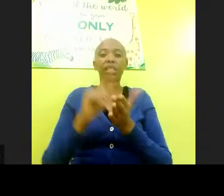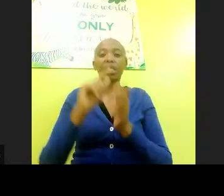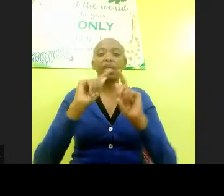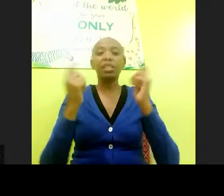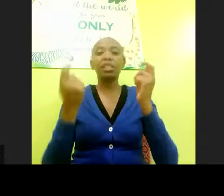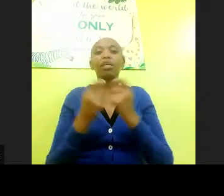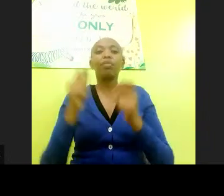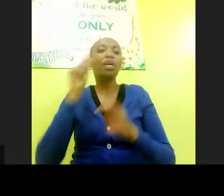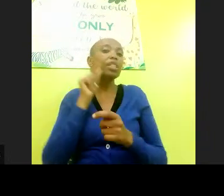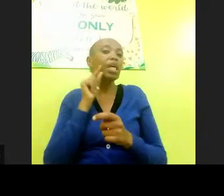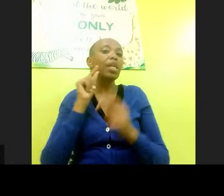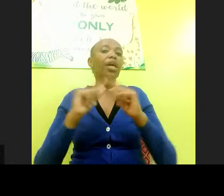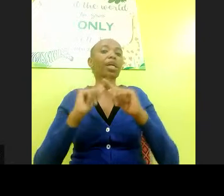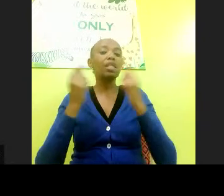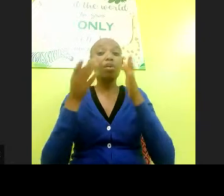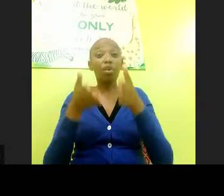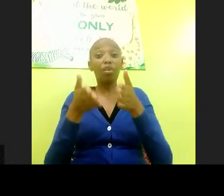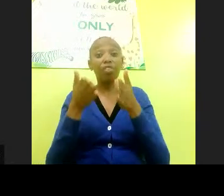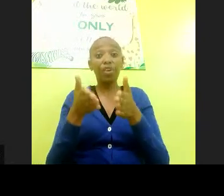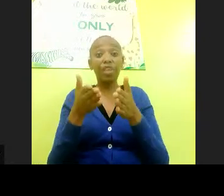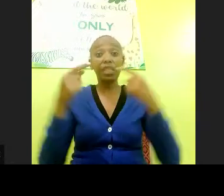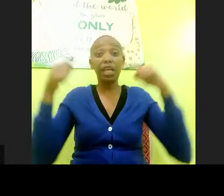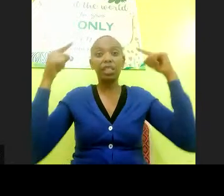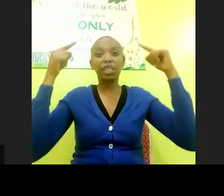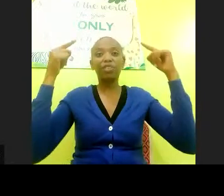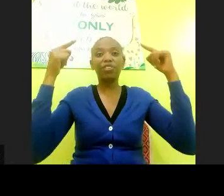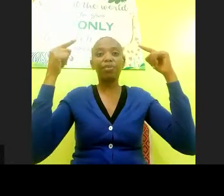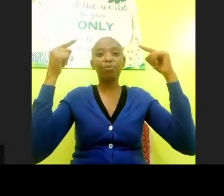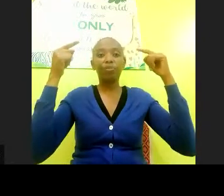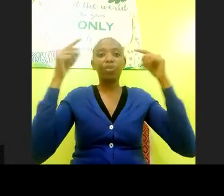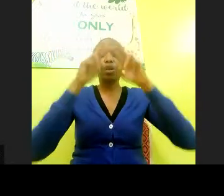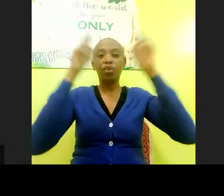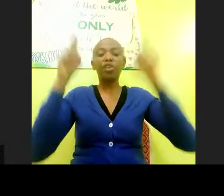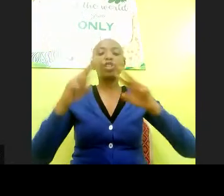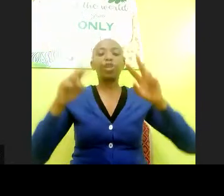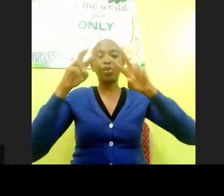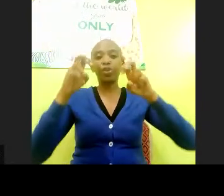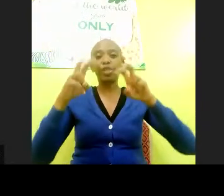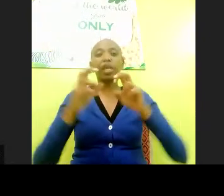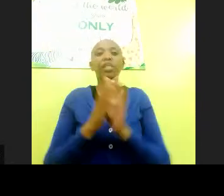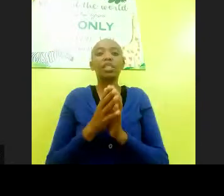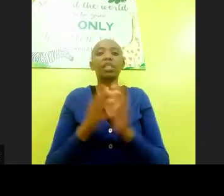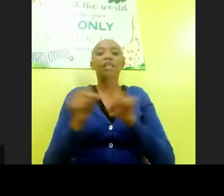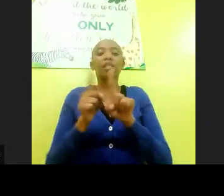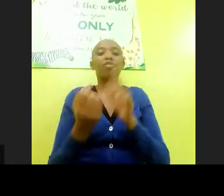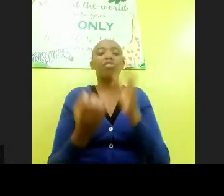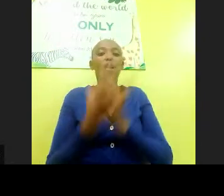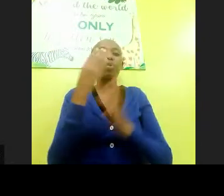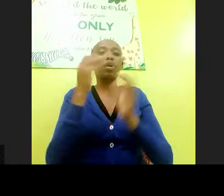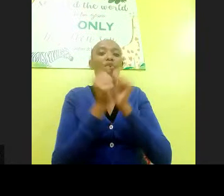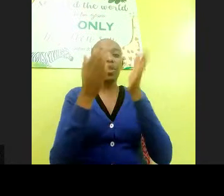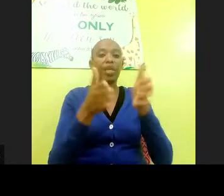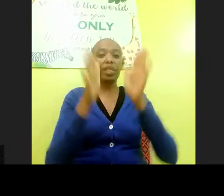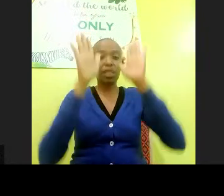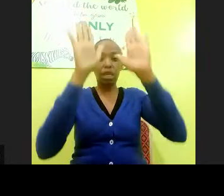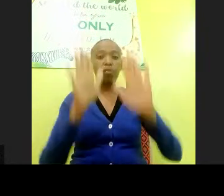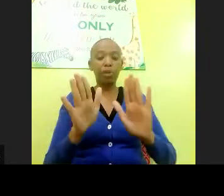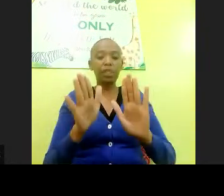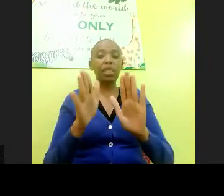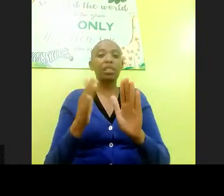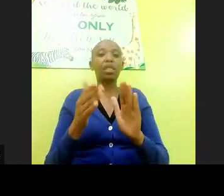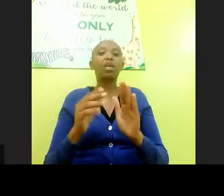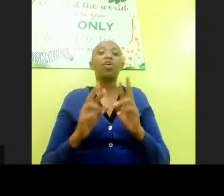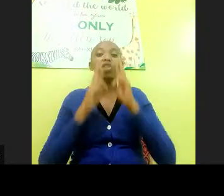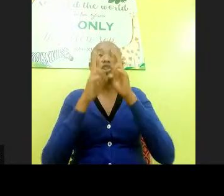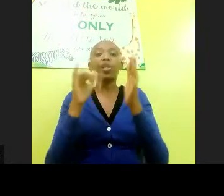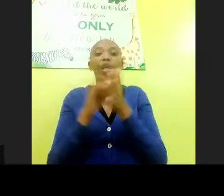team, for this successfully regional research and for coming up with this very important index that is going